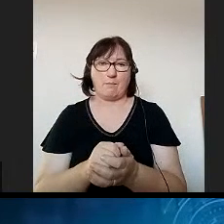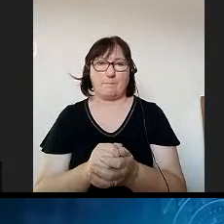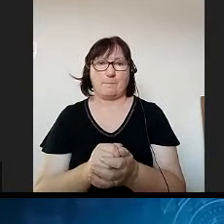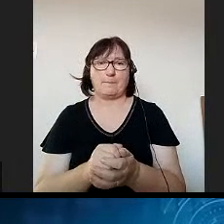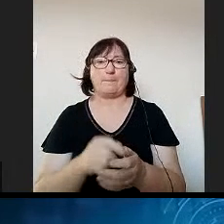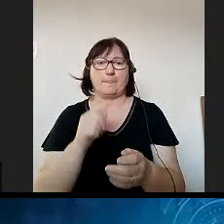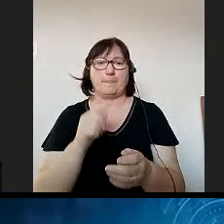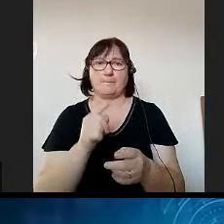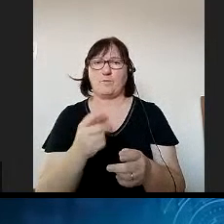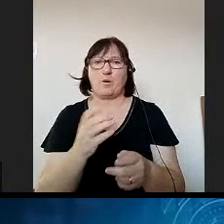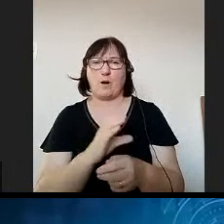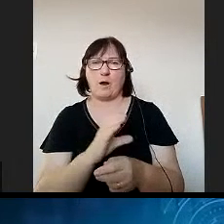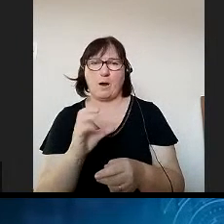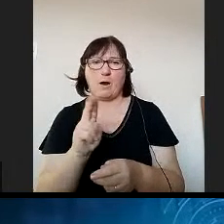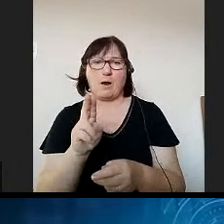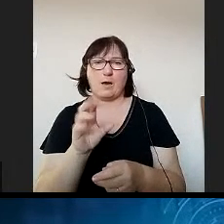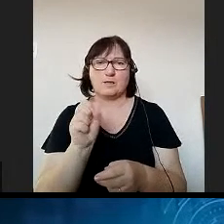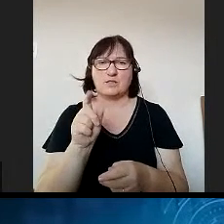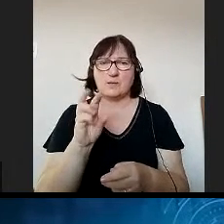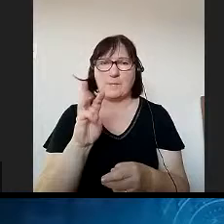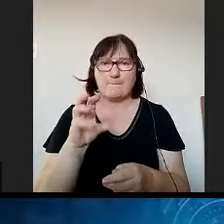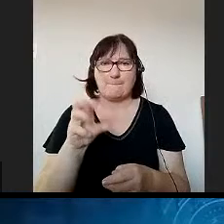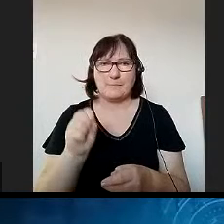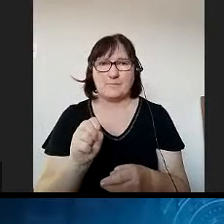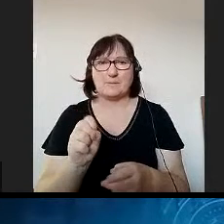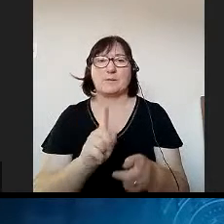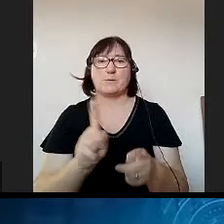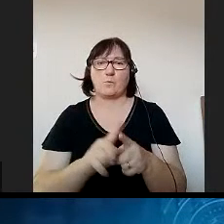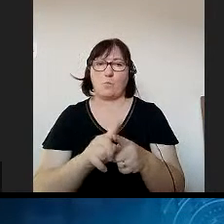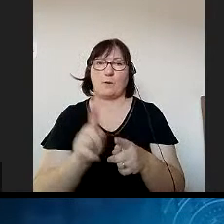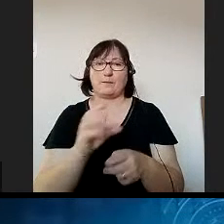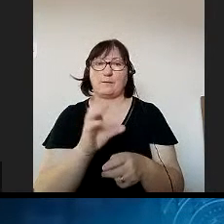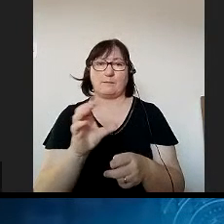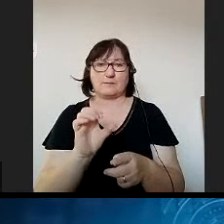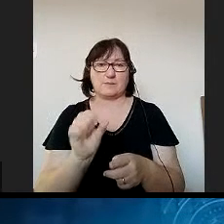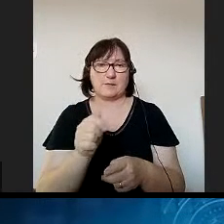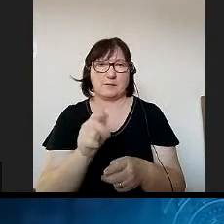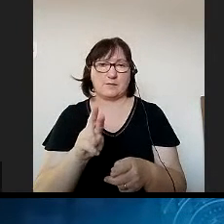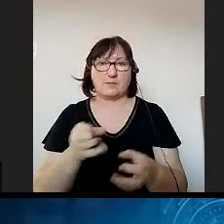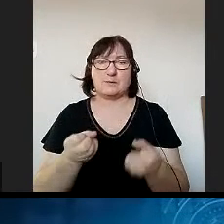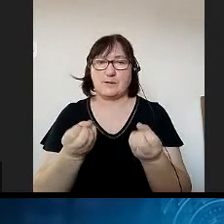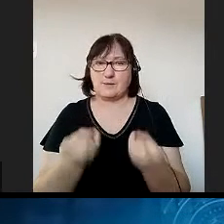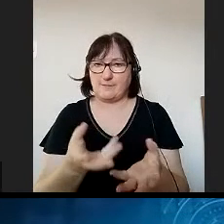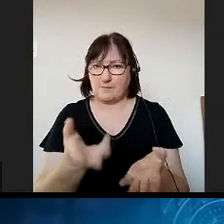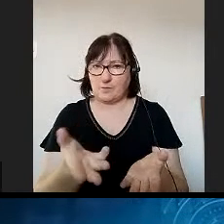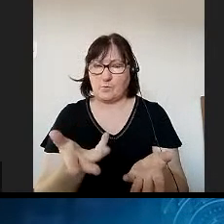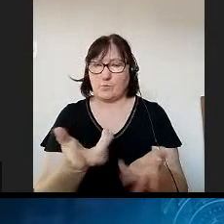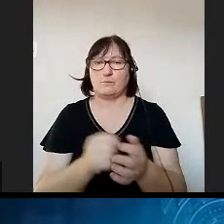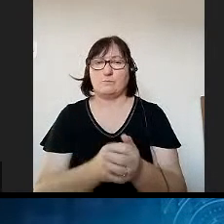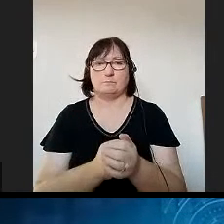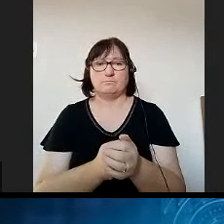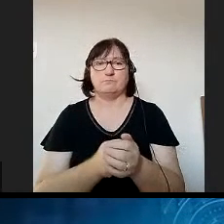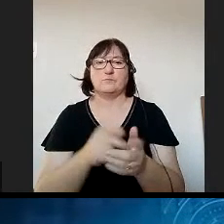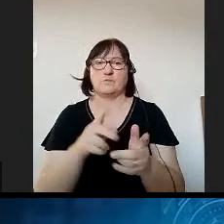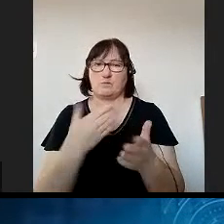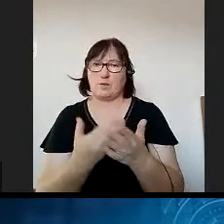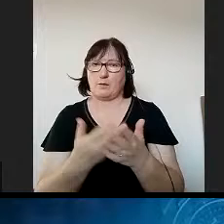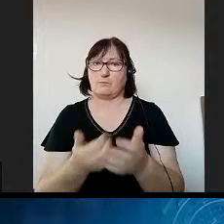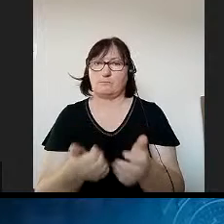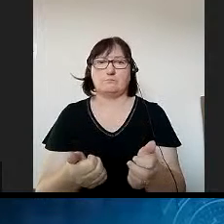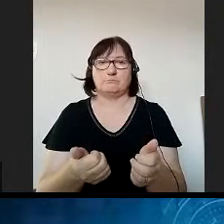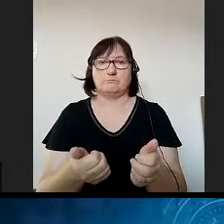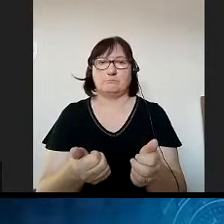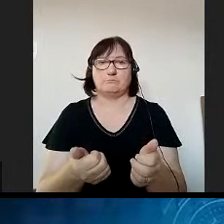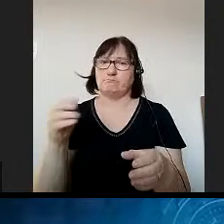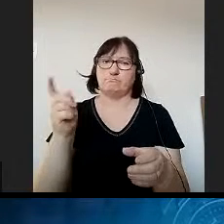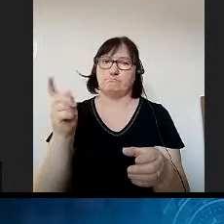incentives. So the incentives that I mentioned earlier on a high level, you can join in that webinar where you'll get full information on